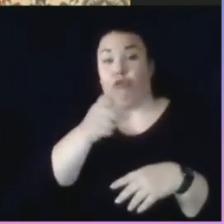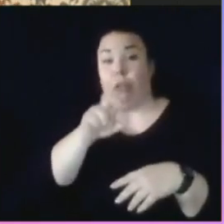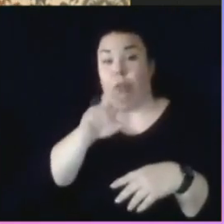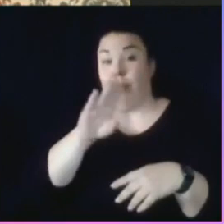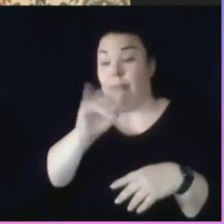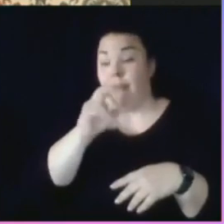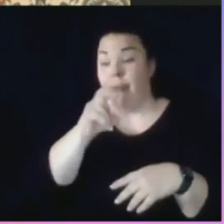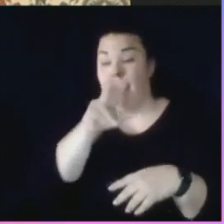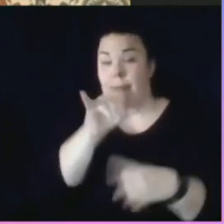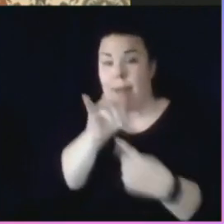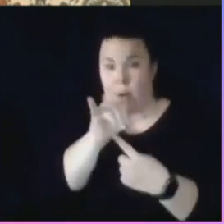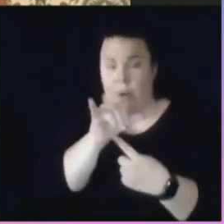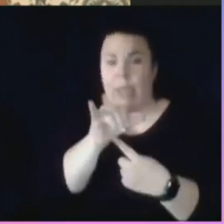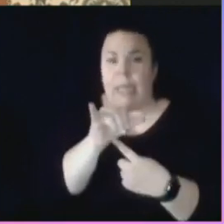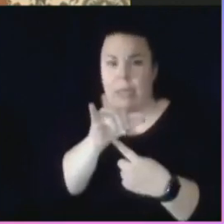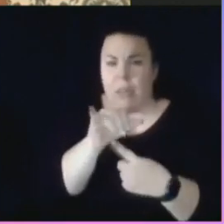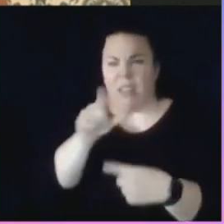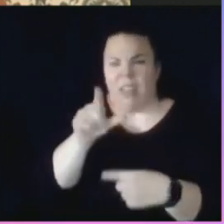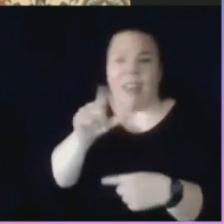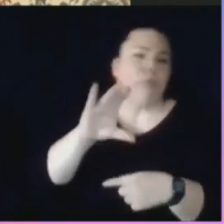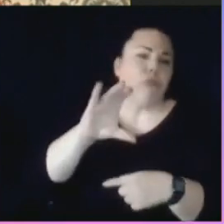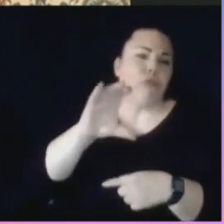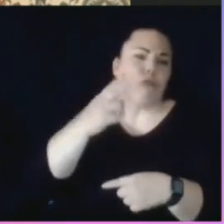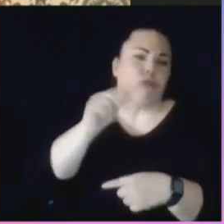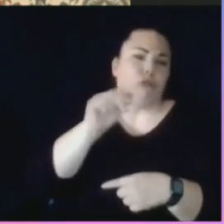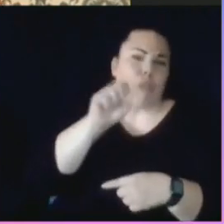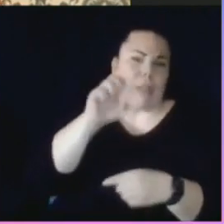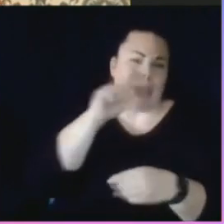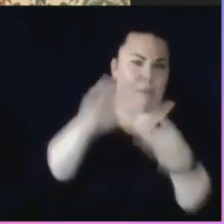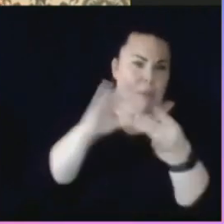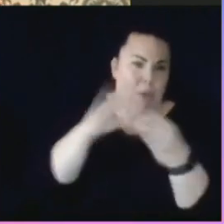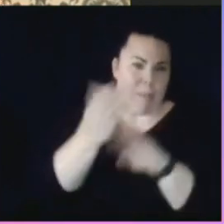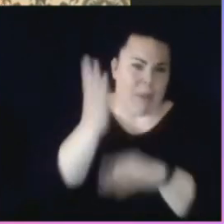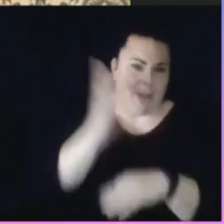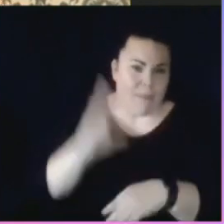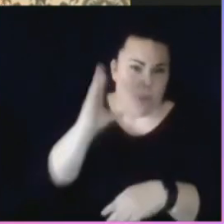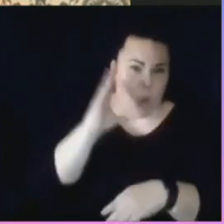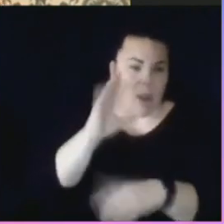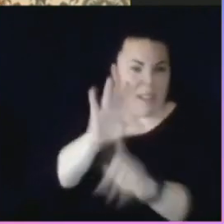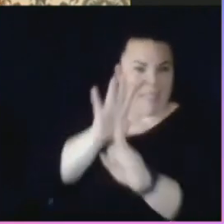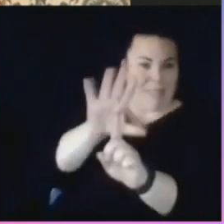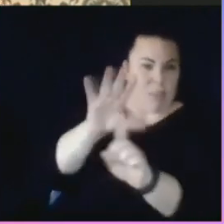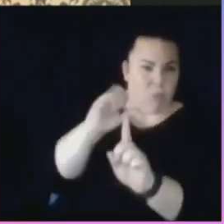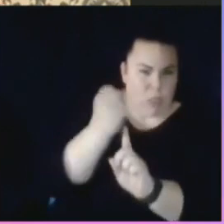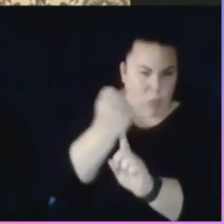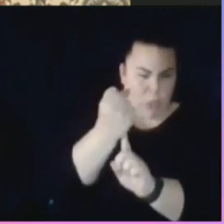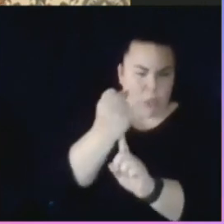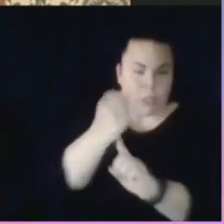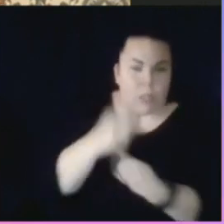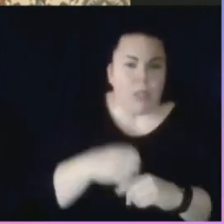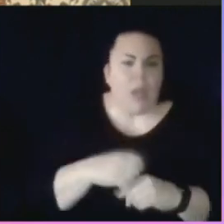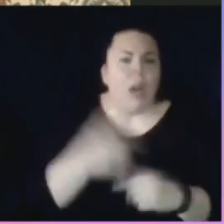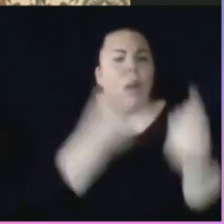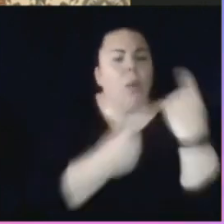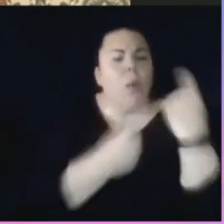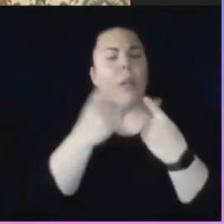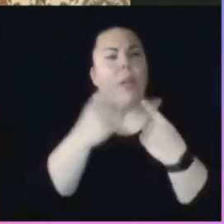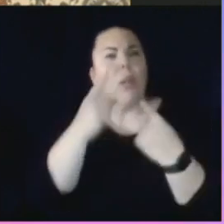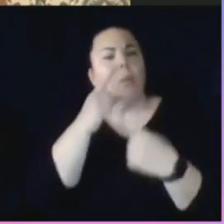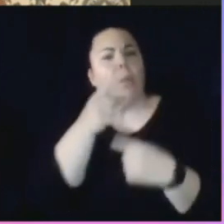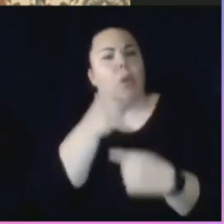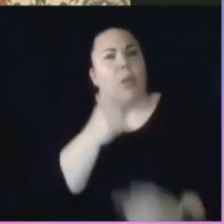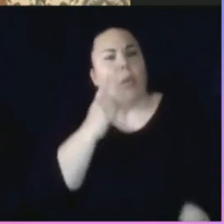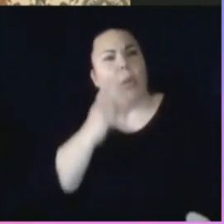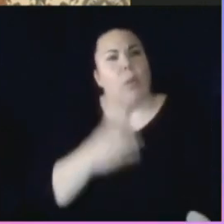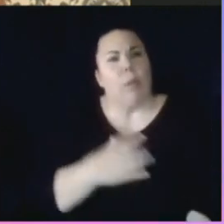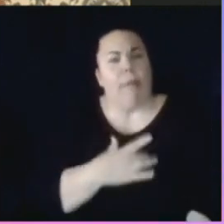on, about how that was the case for them. And I'm wondering what you hope that a child, for